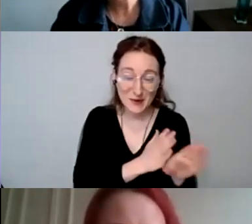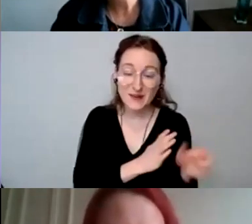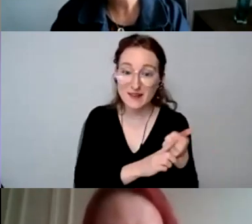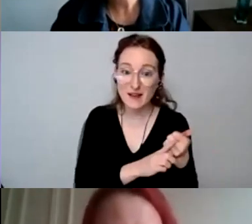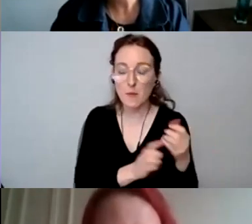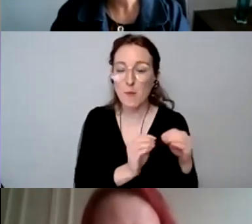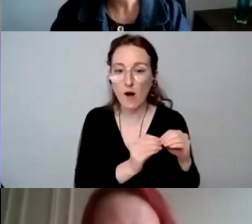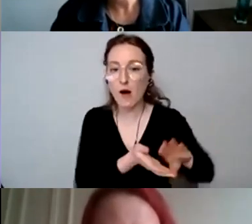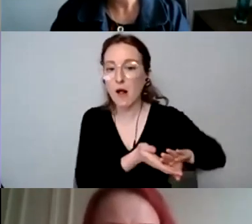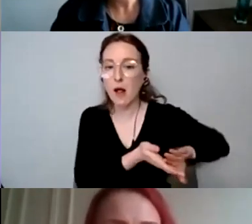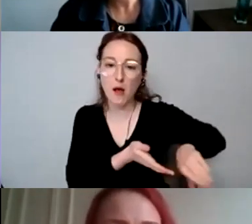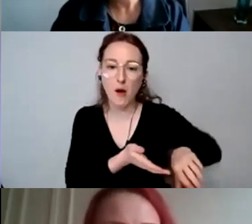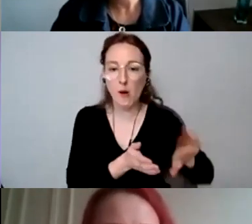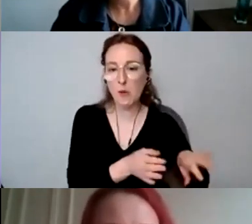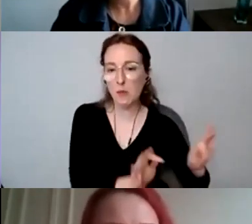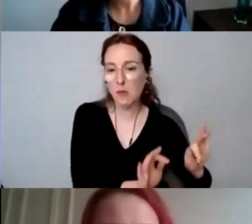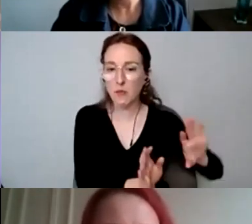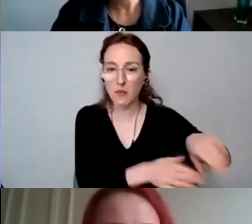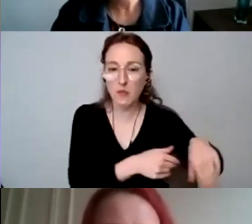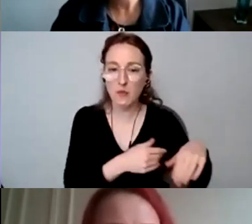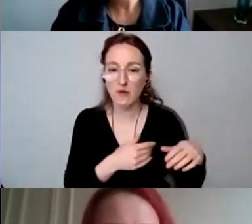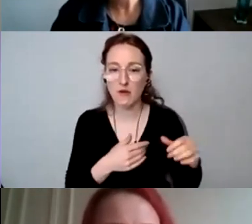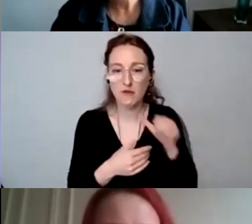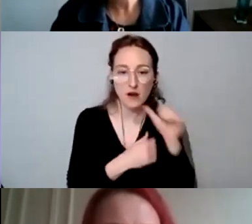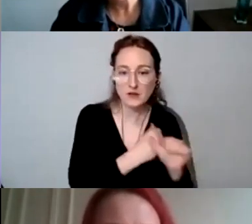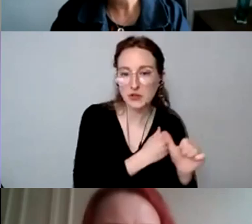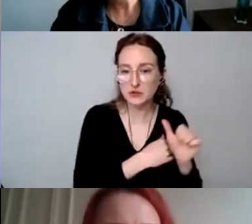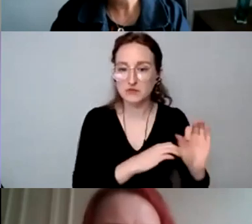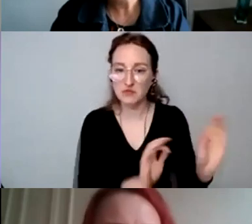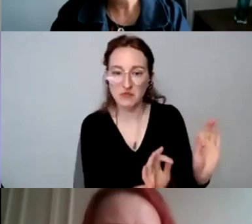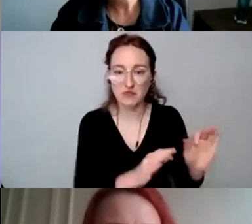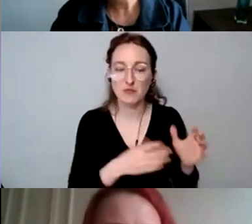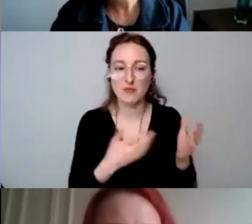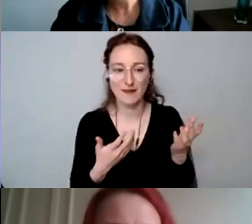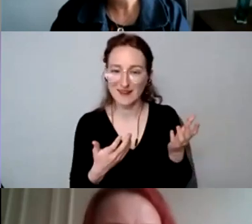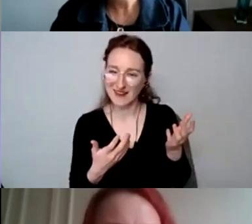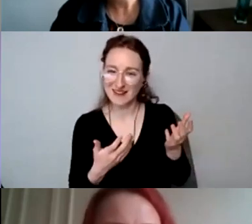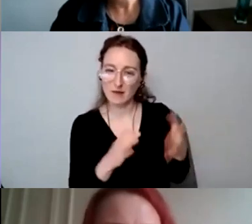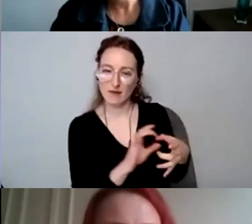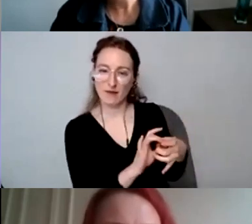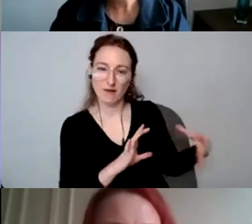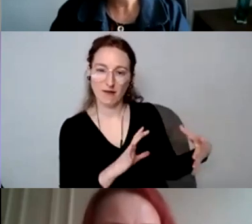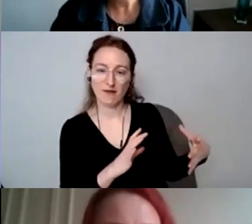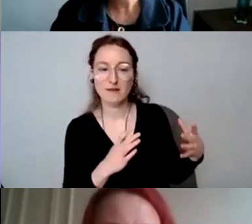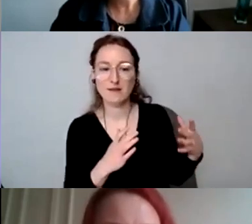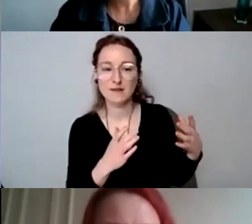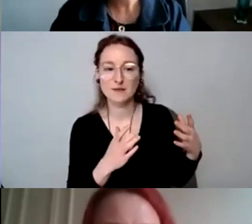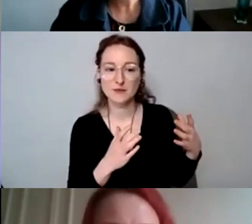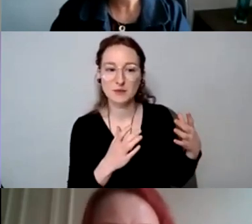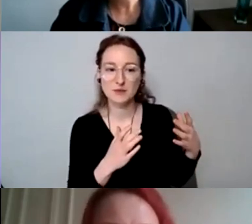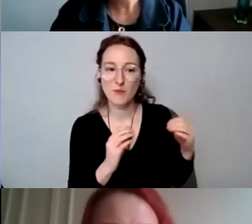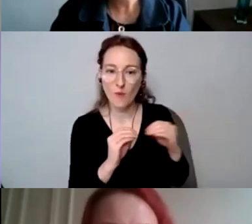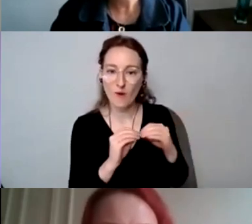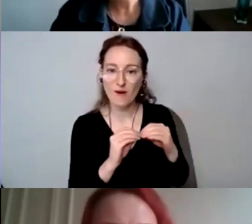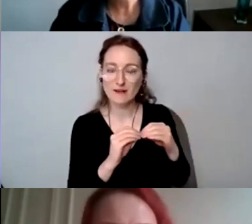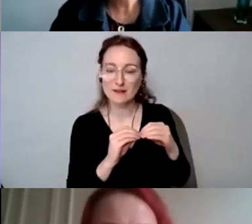do receive support, they are removed from and kind of detached from a more